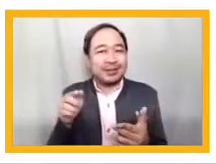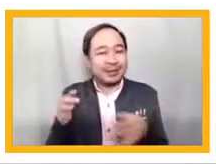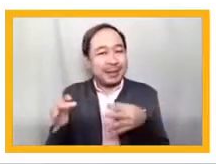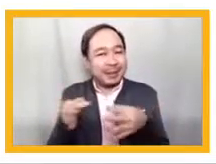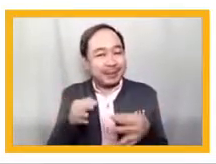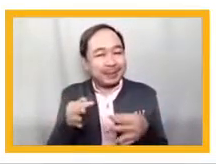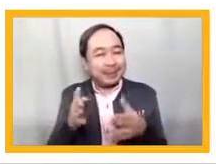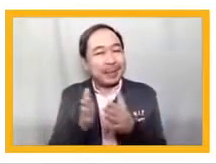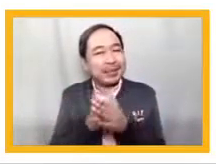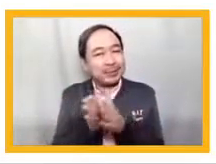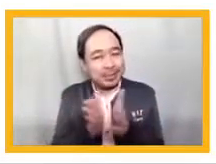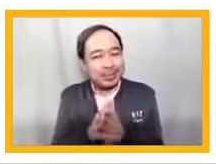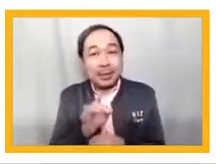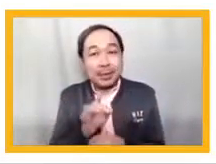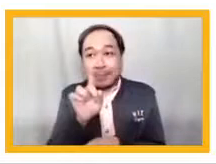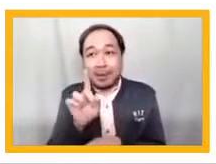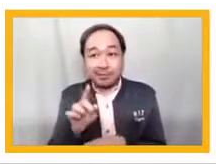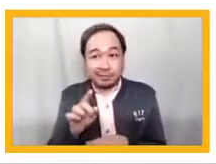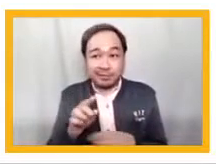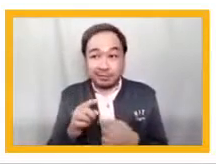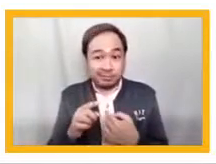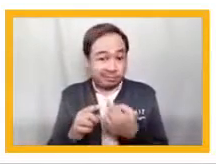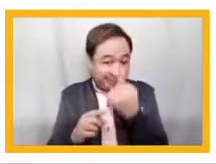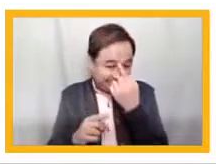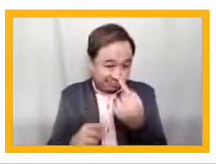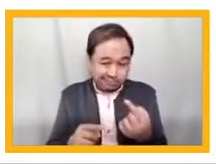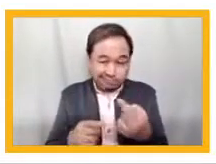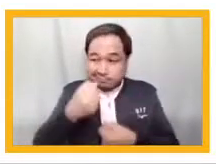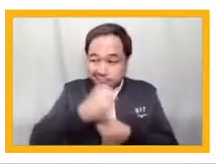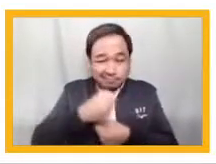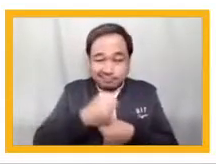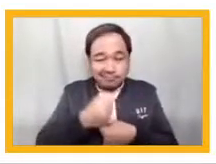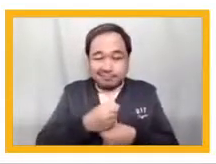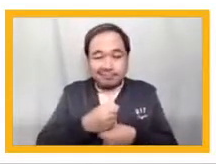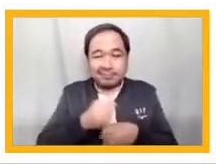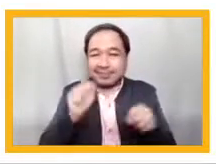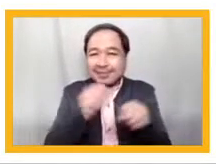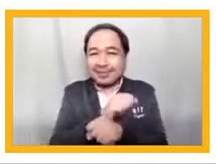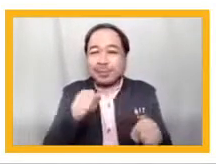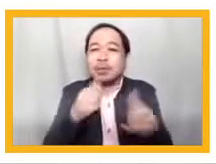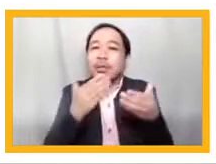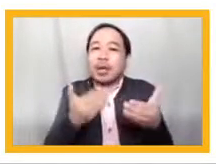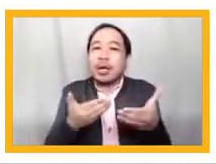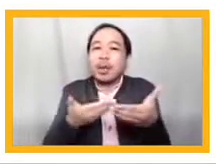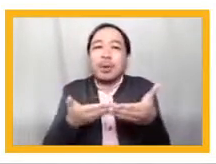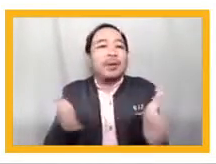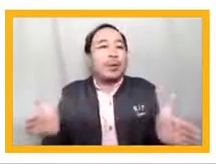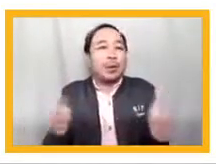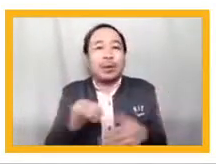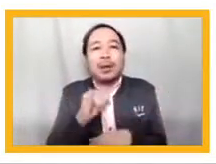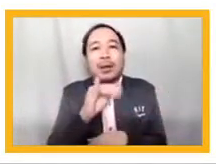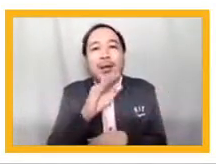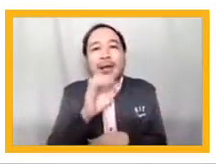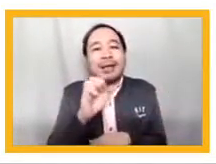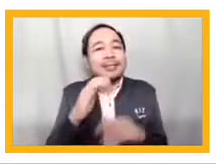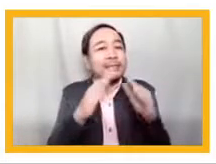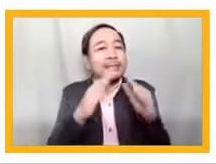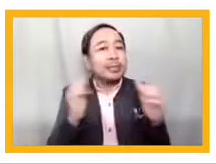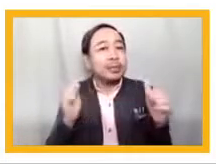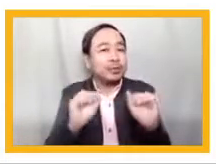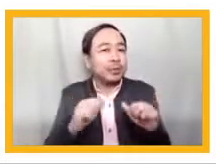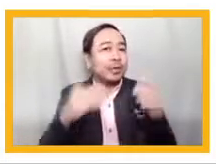cannot walk alone in this case. So I'm opening, the ICE Institute would like to also